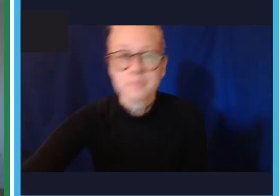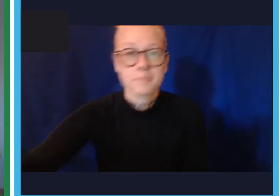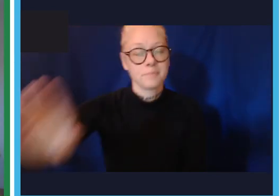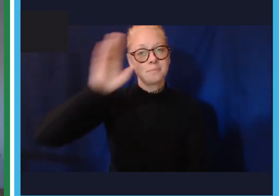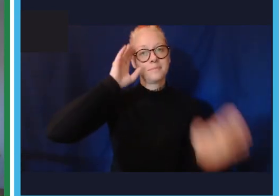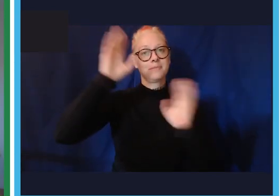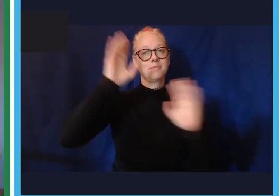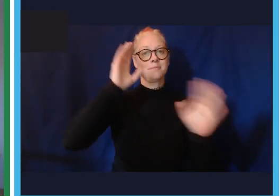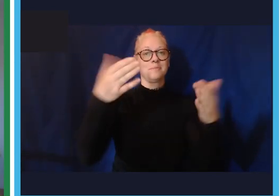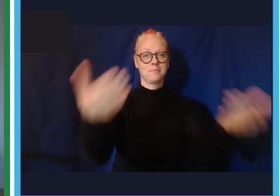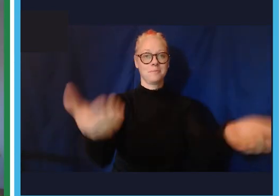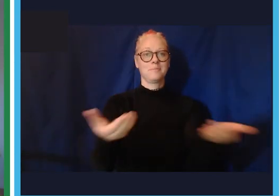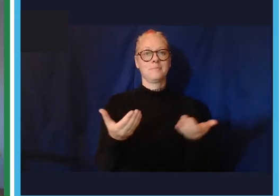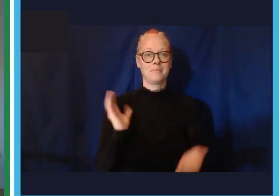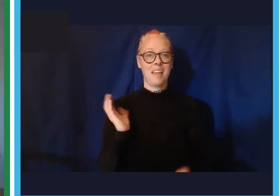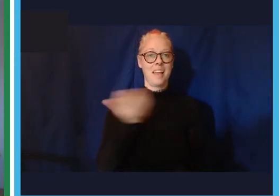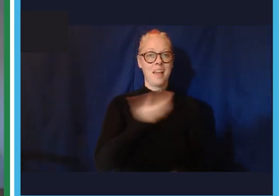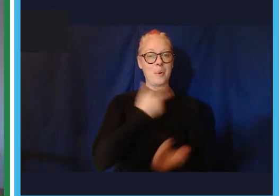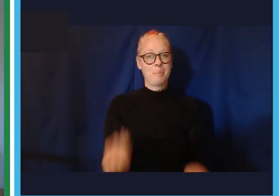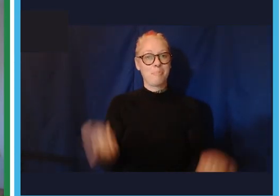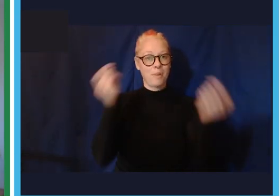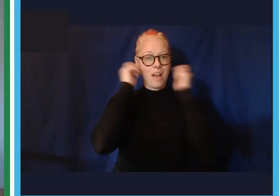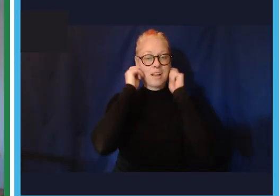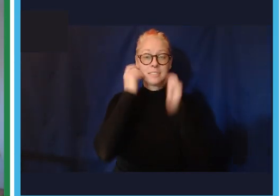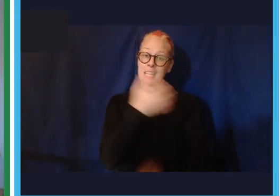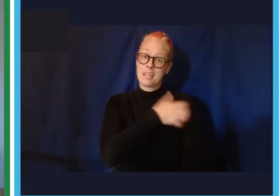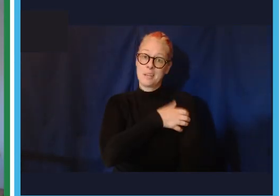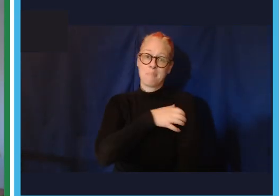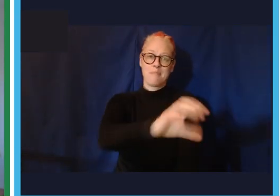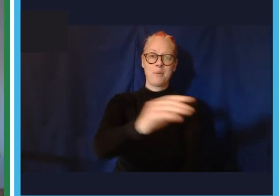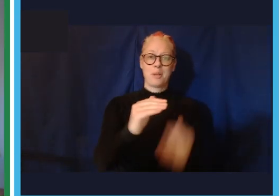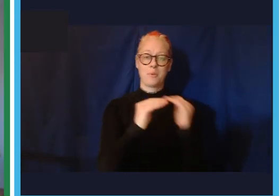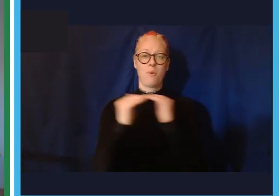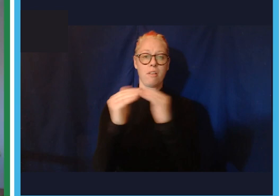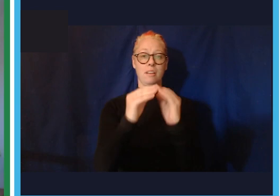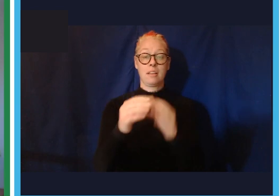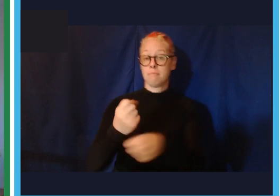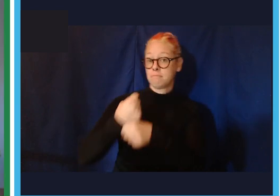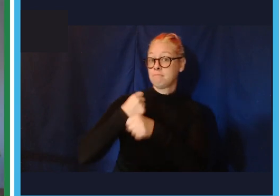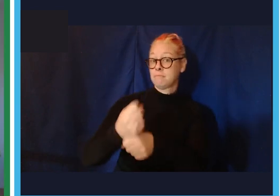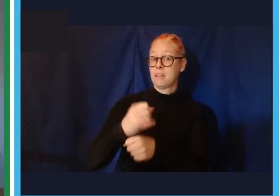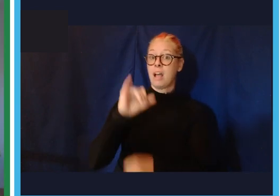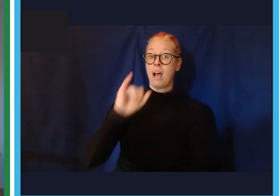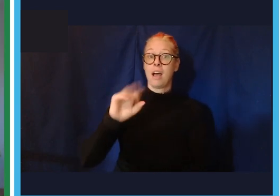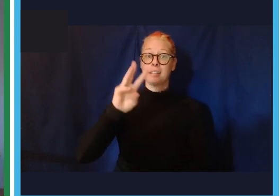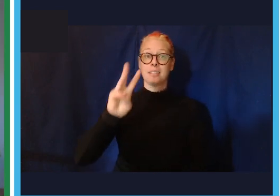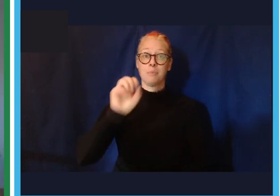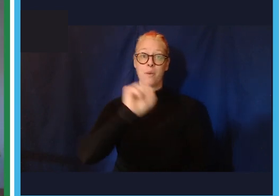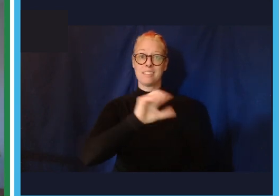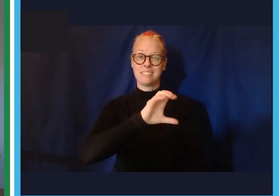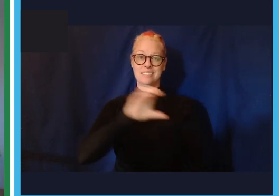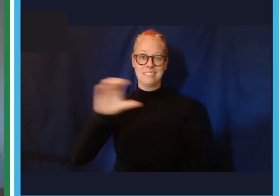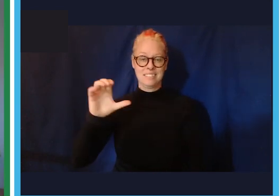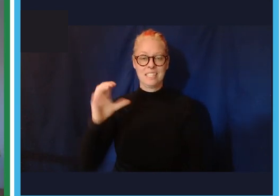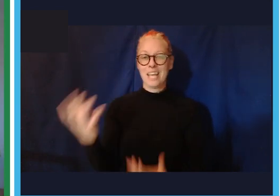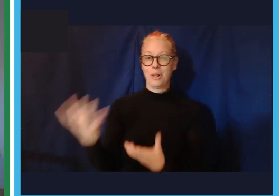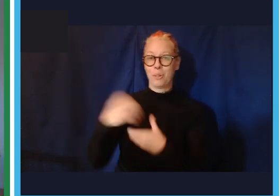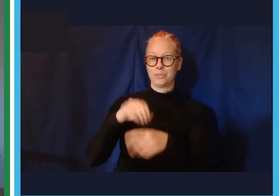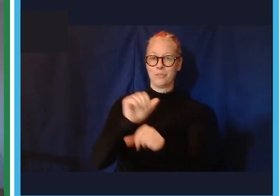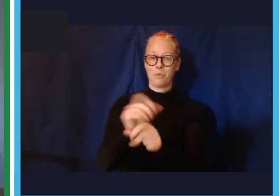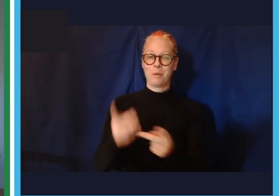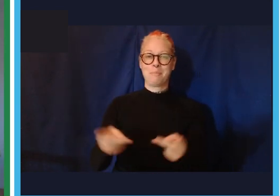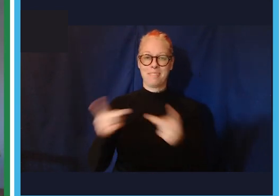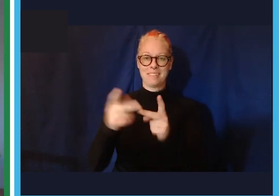Hello again, everyone, and welcome to our podcast, our Empowering Equality podcast by Inclusive Workplace and